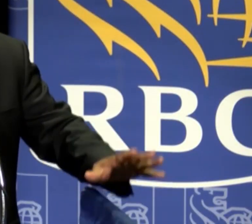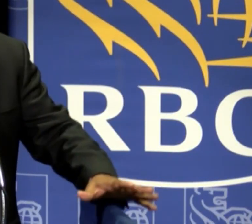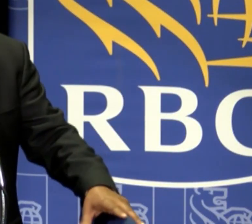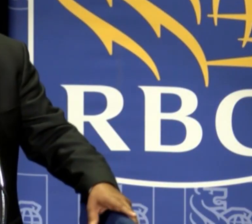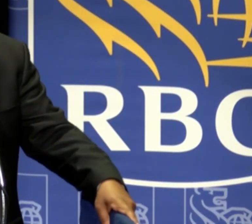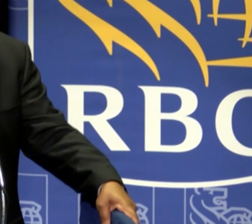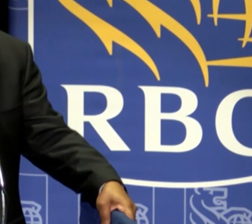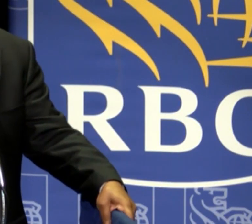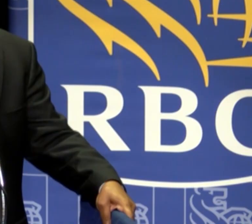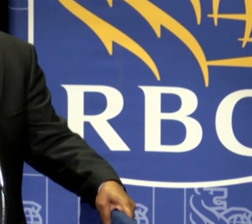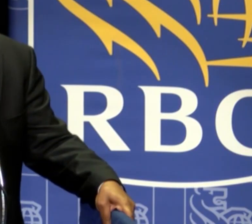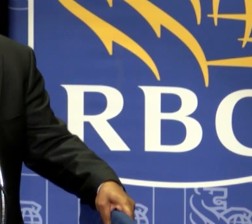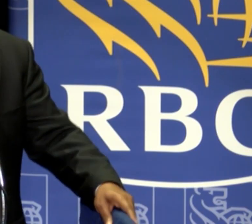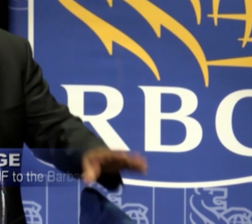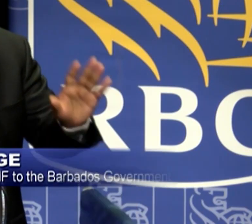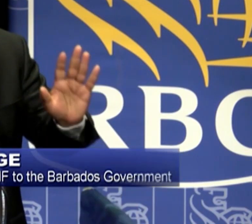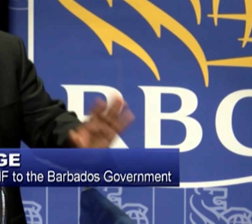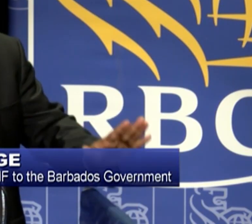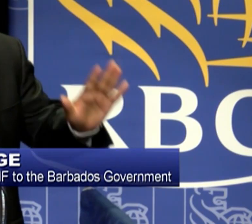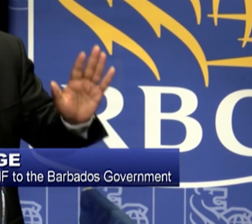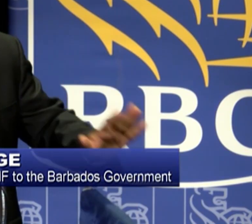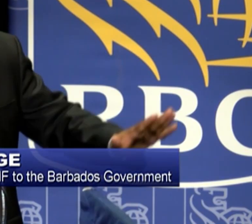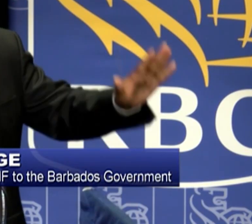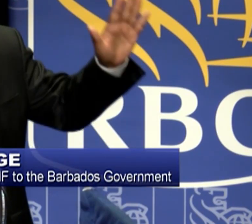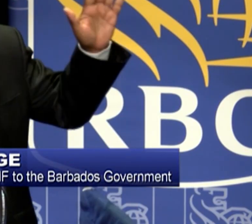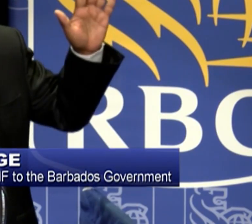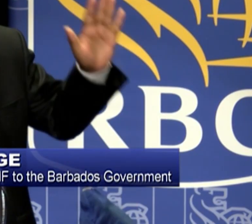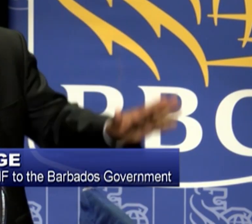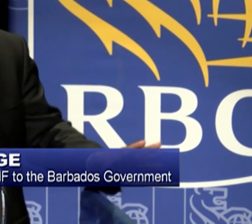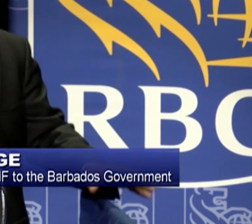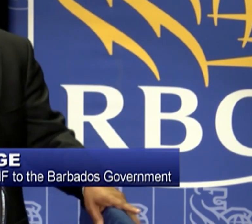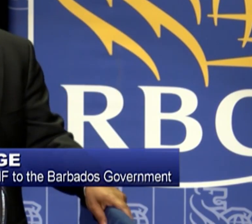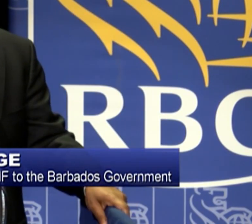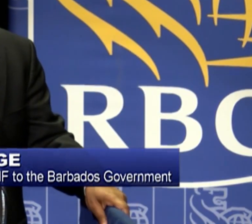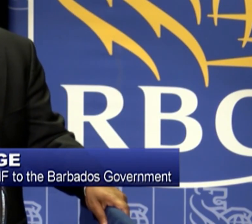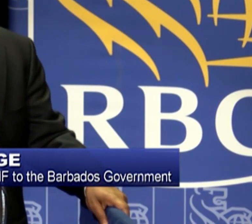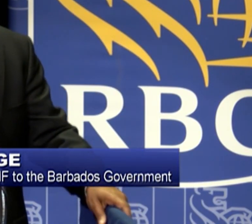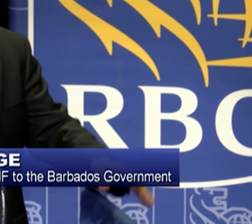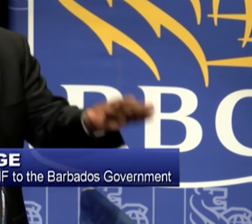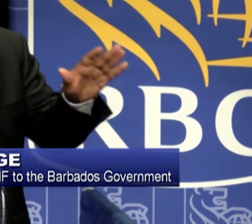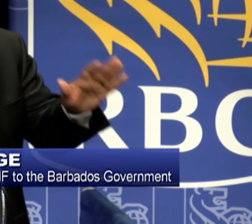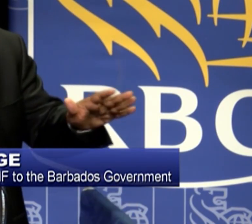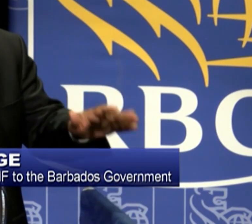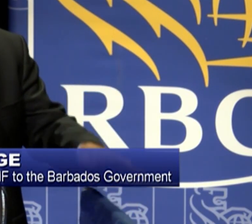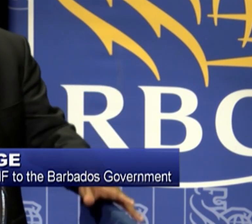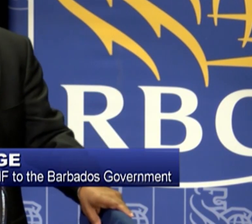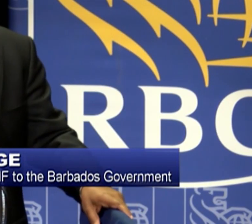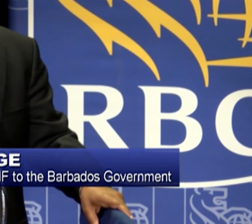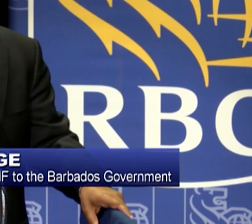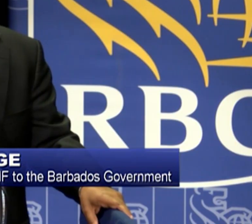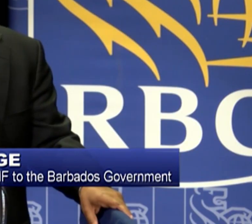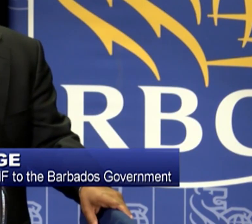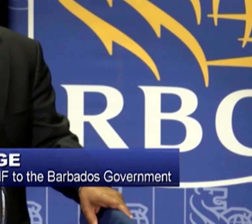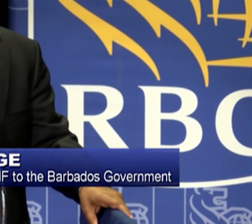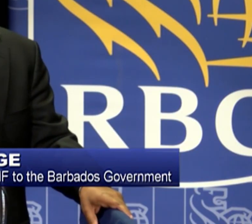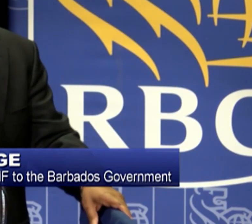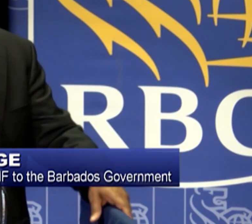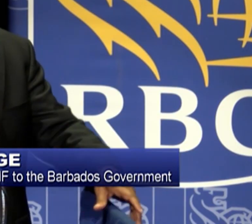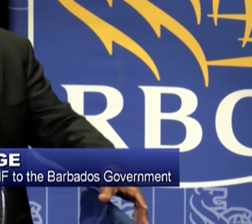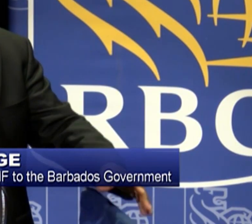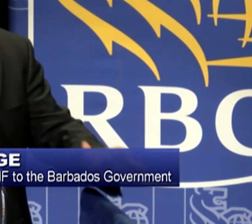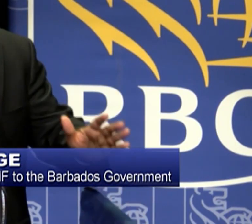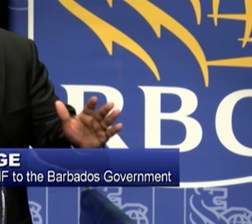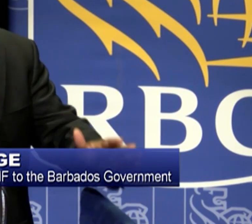the Barbados Economic Recovery Transformation Program, changed a lot on the expenditure side. There have been some revenue enhancing over the 18